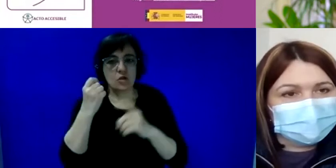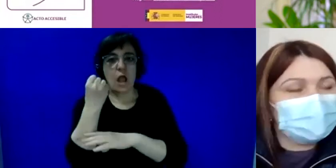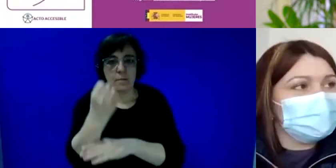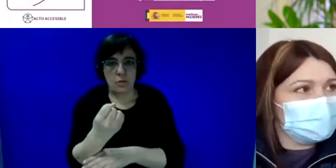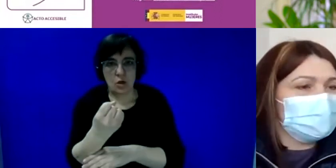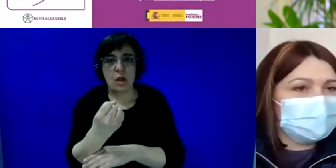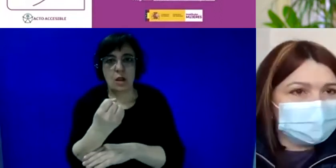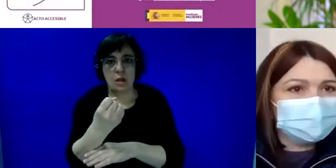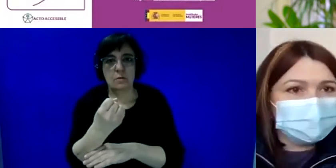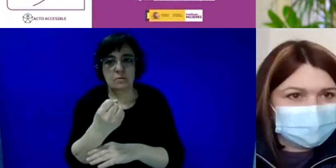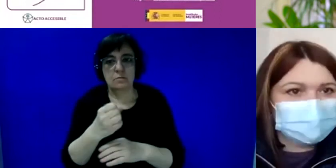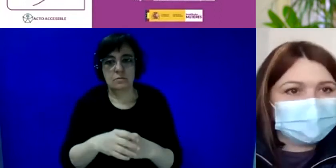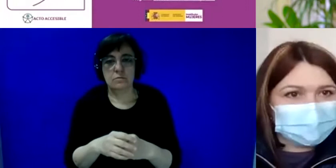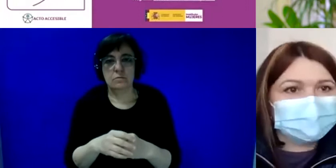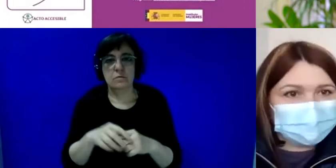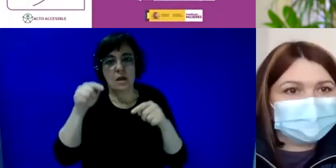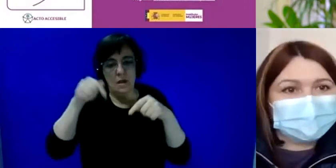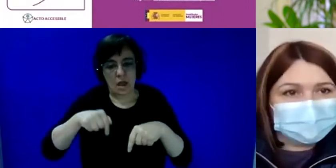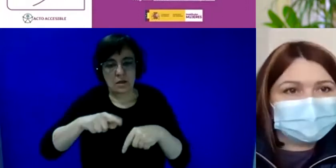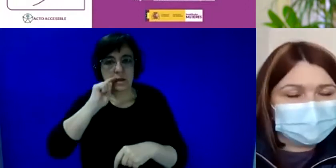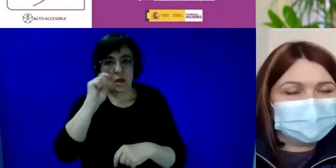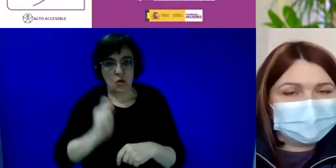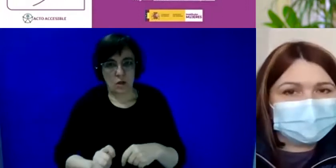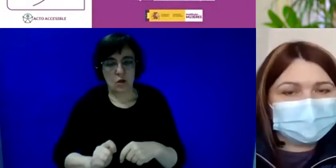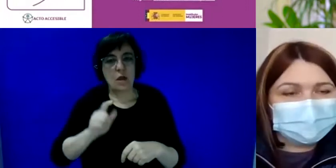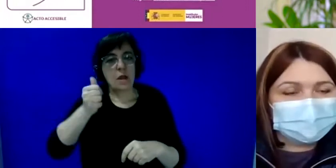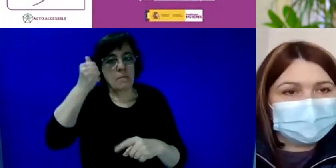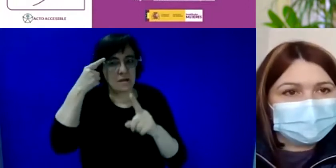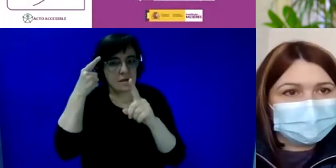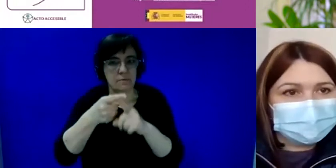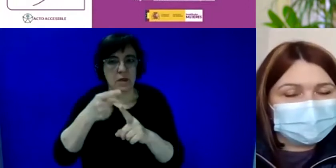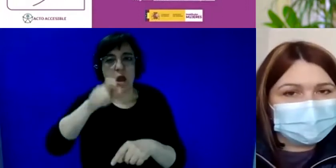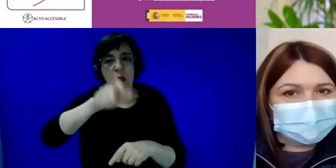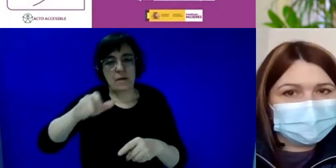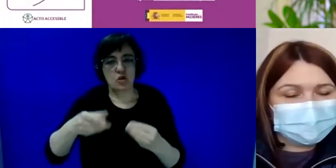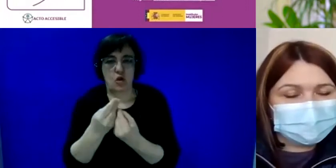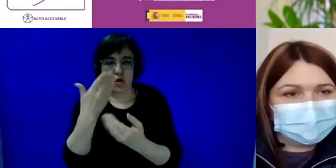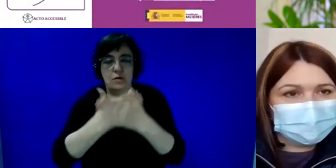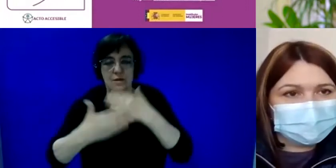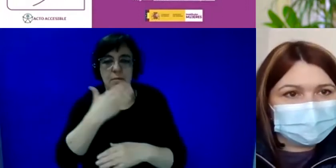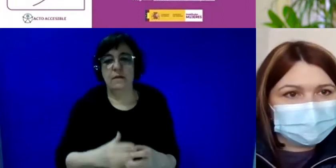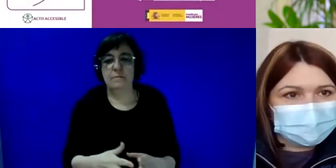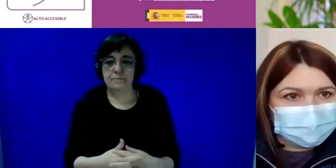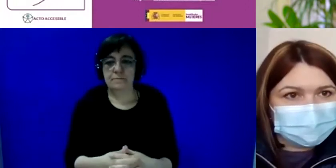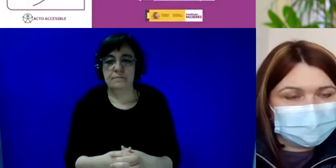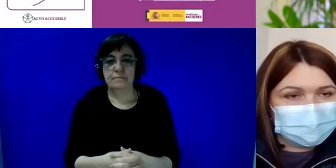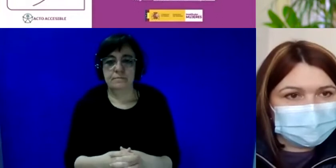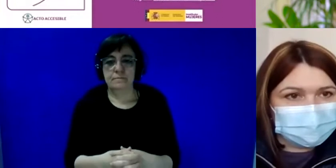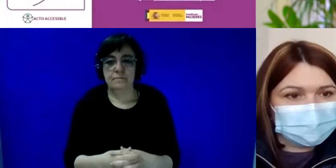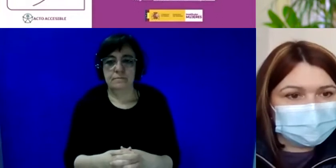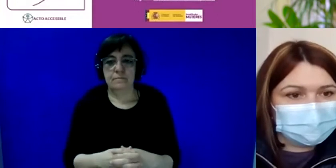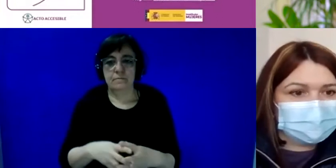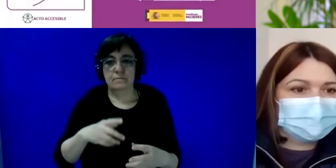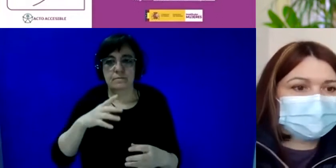disabilities. Thank you, Tatiana. It's a really a honor for all of us